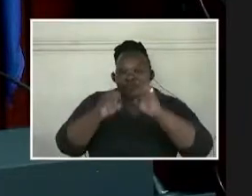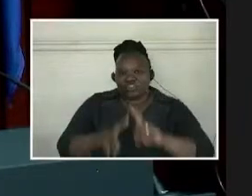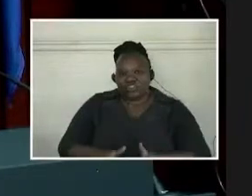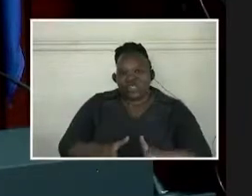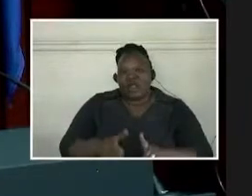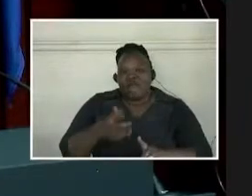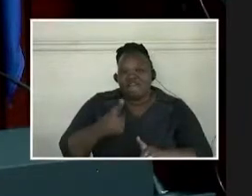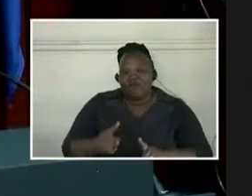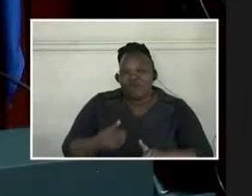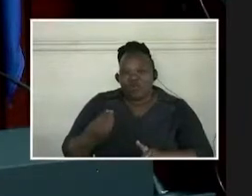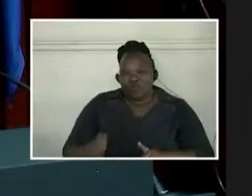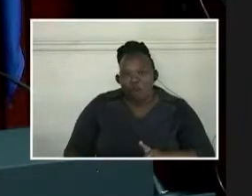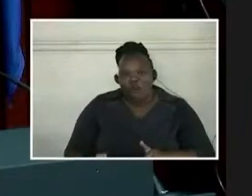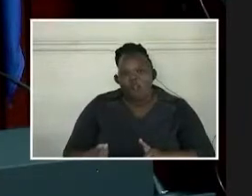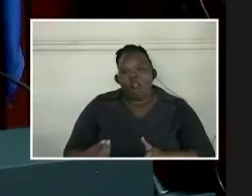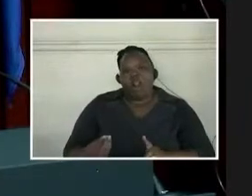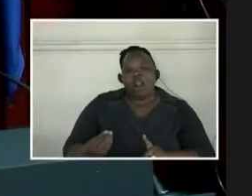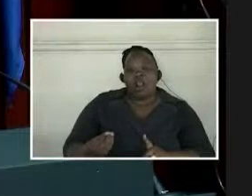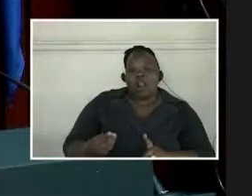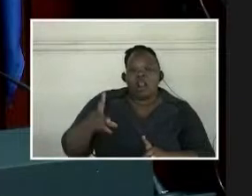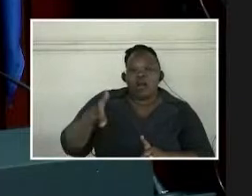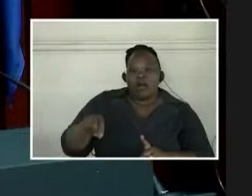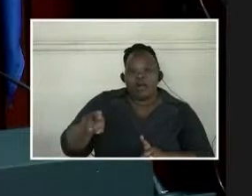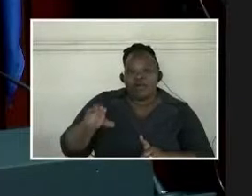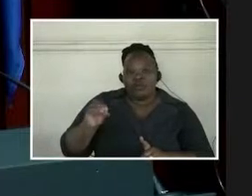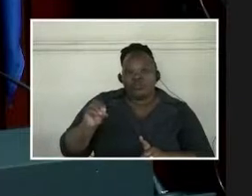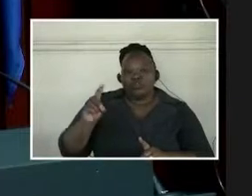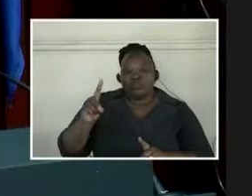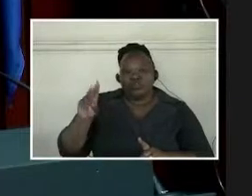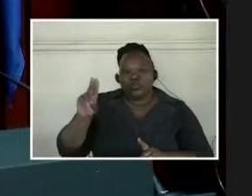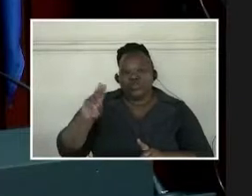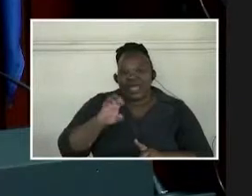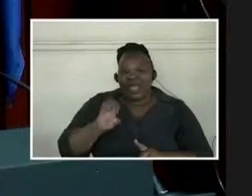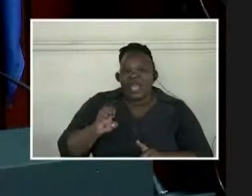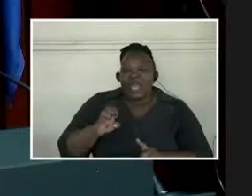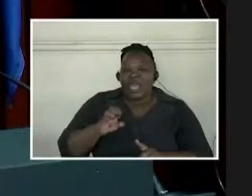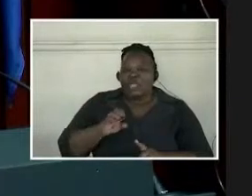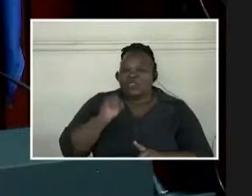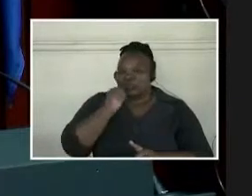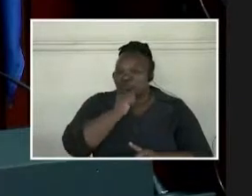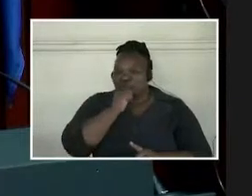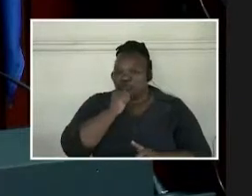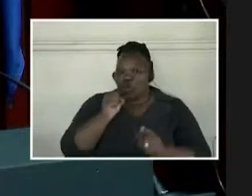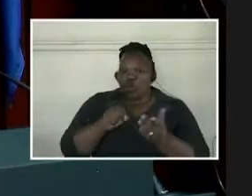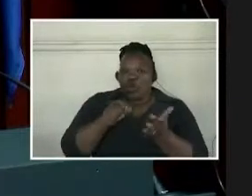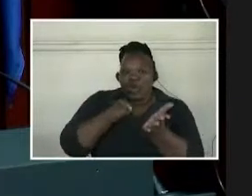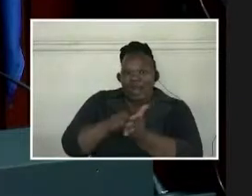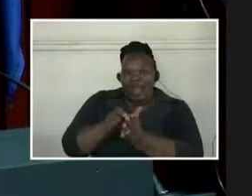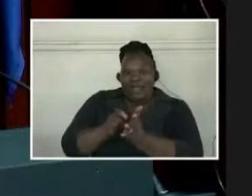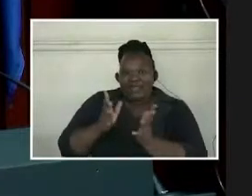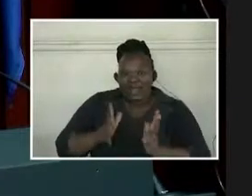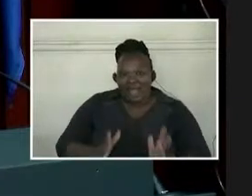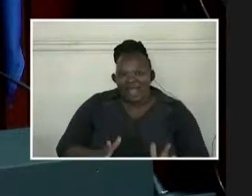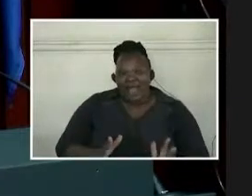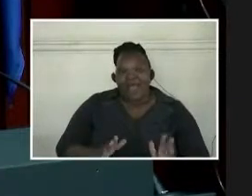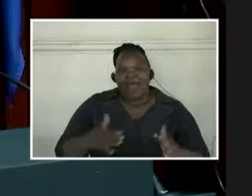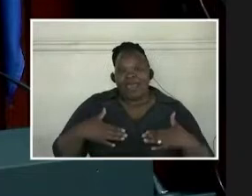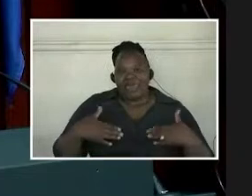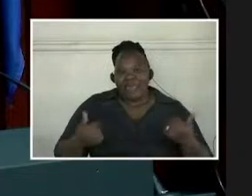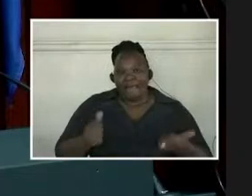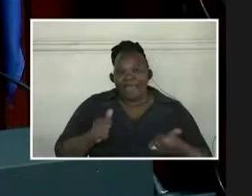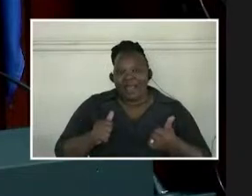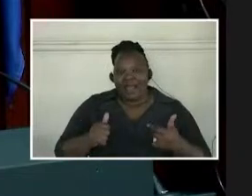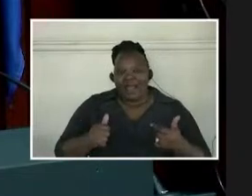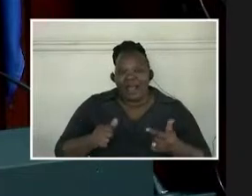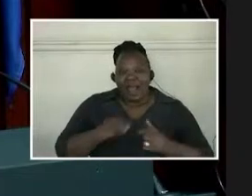imaging and upcoming producers and songwriters the keeping art alive program has also been